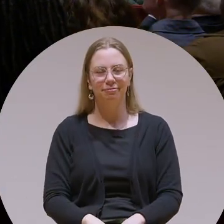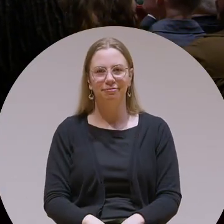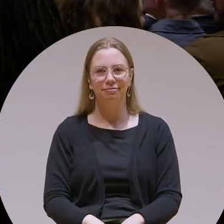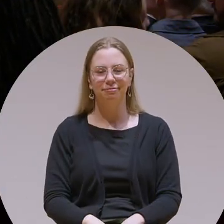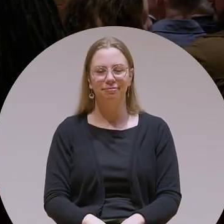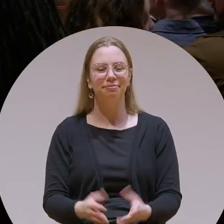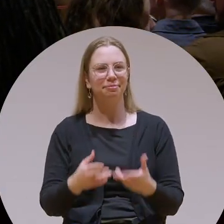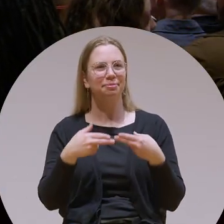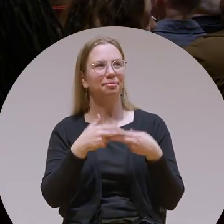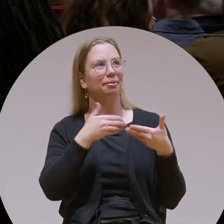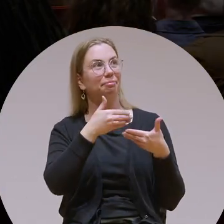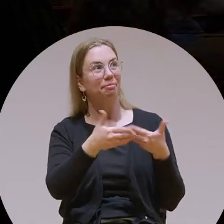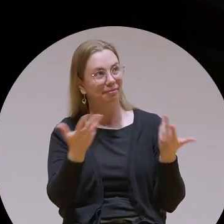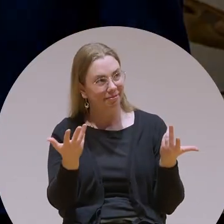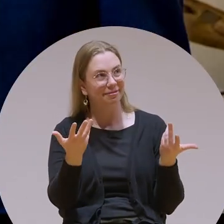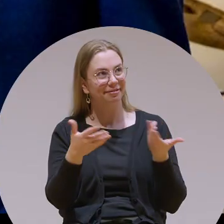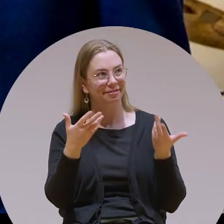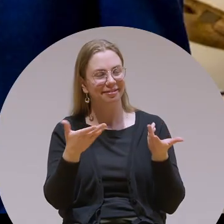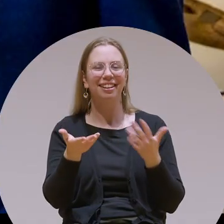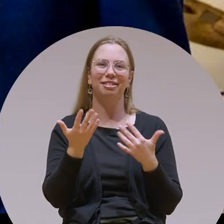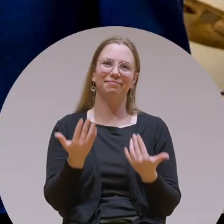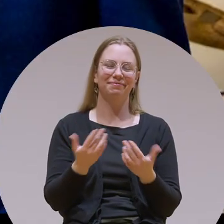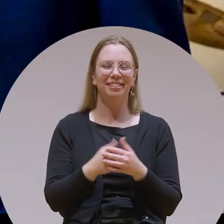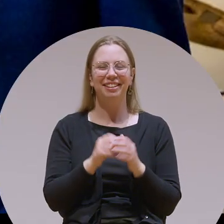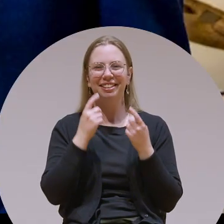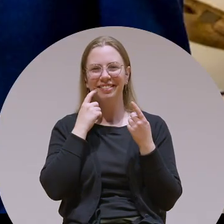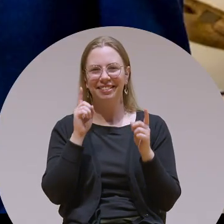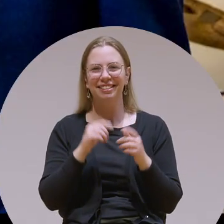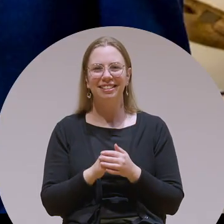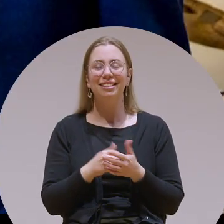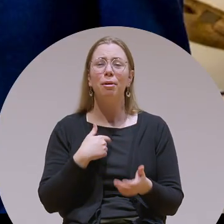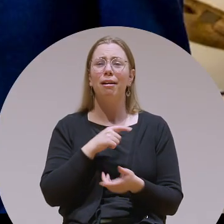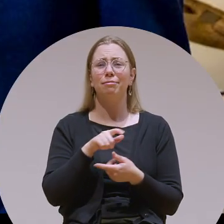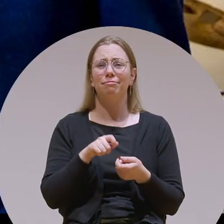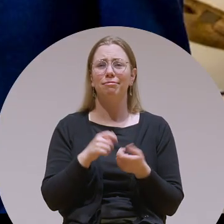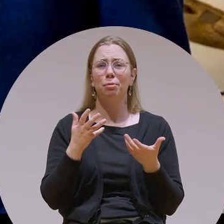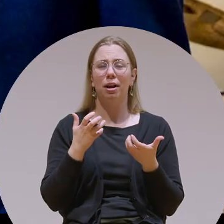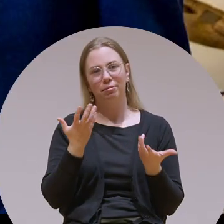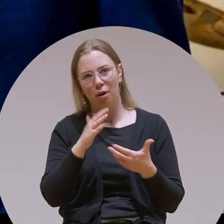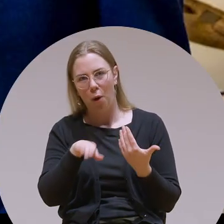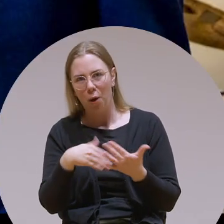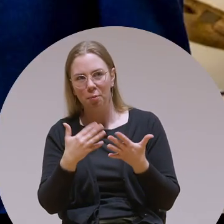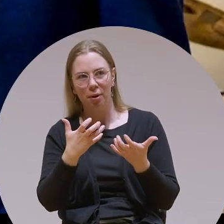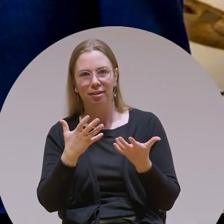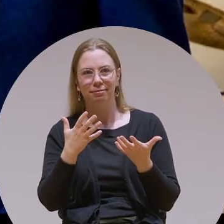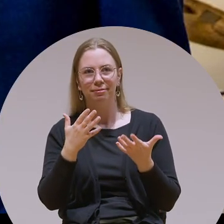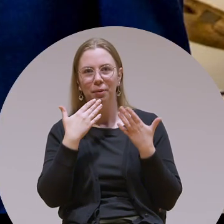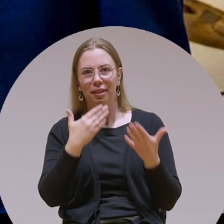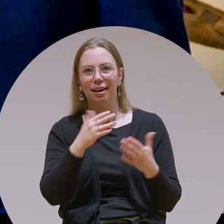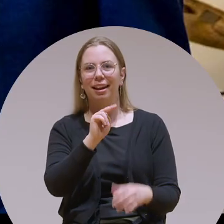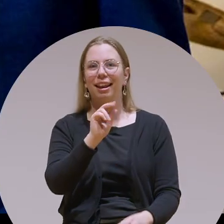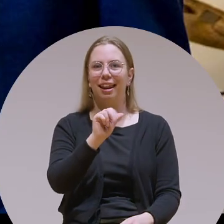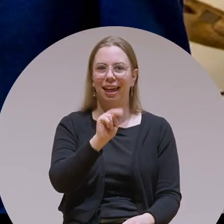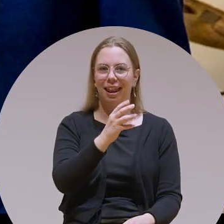the drama. So I particularly we all want at MAG to thank Nan